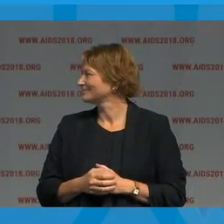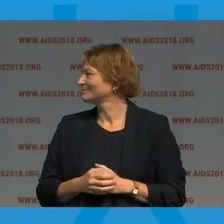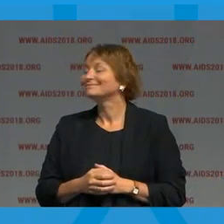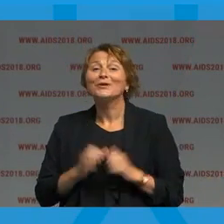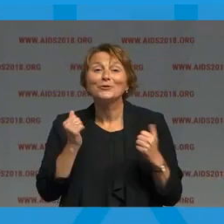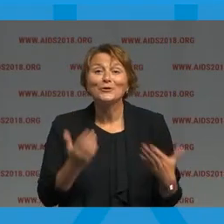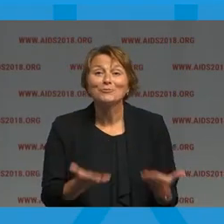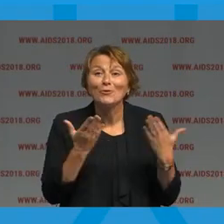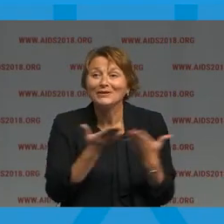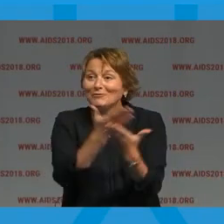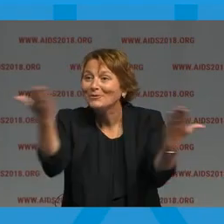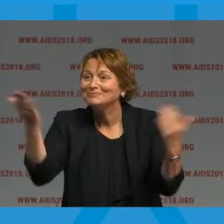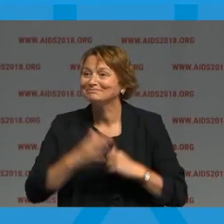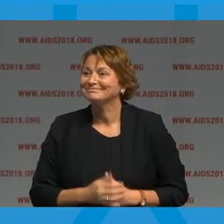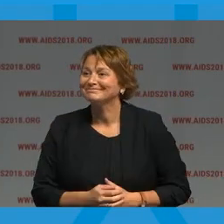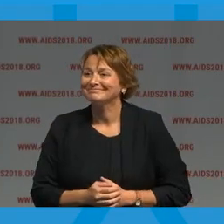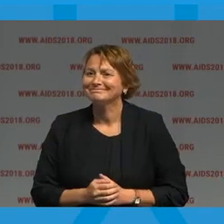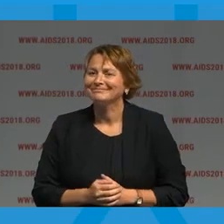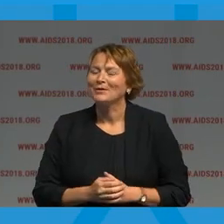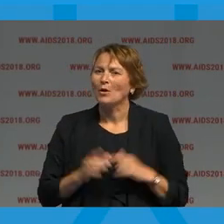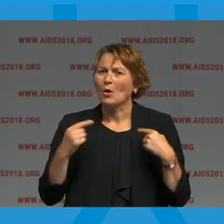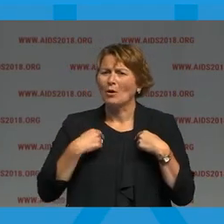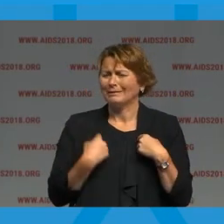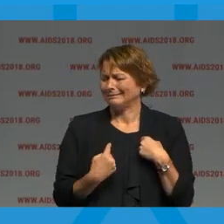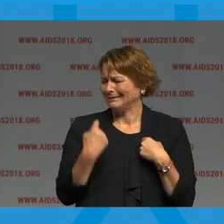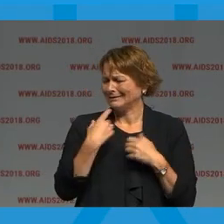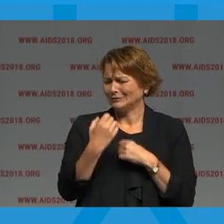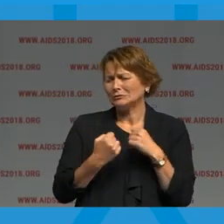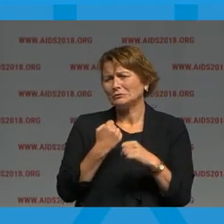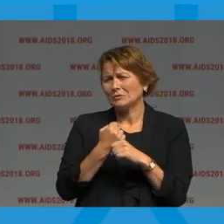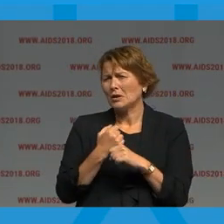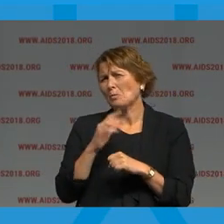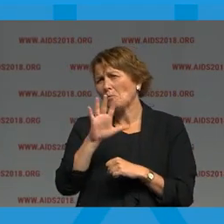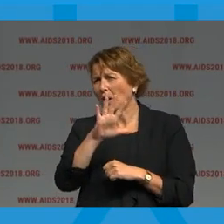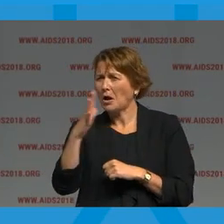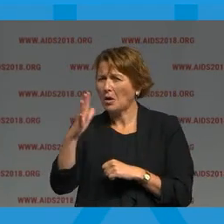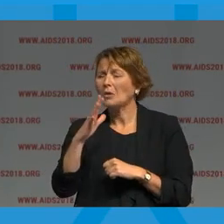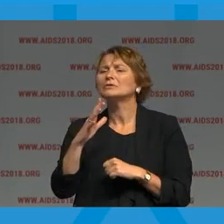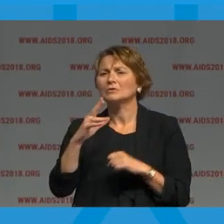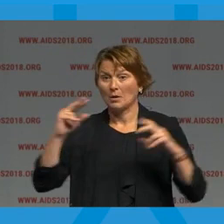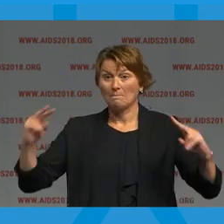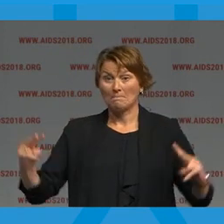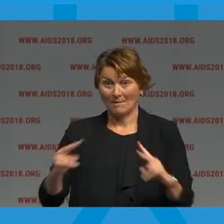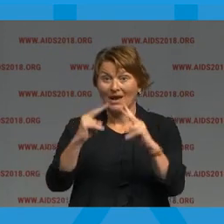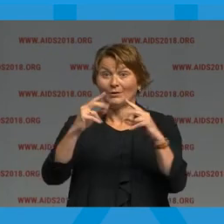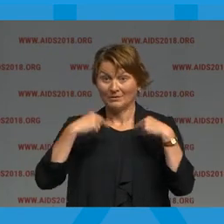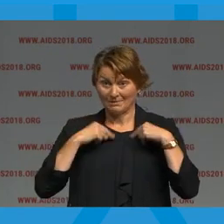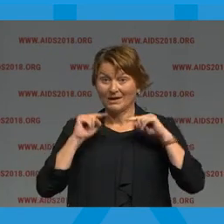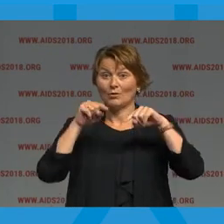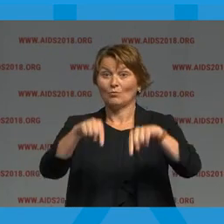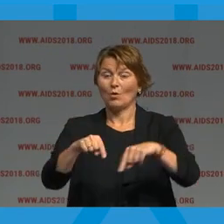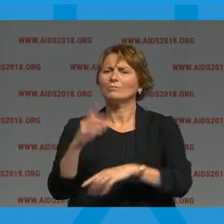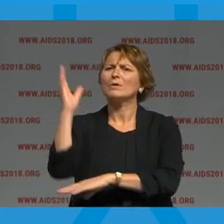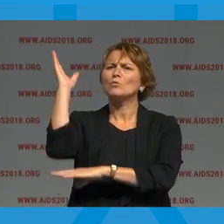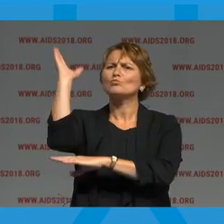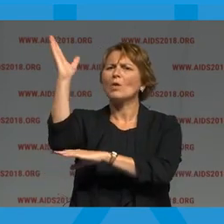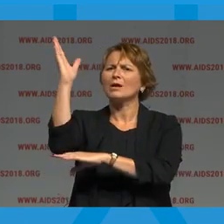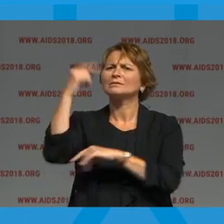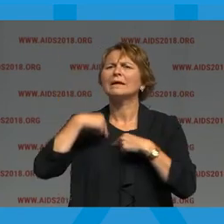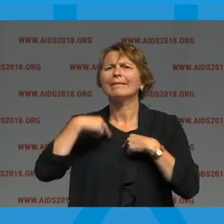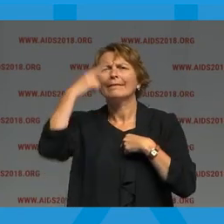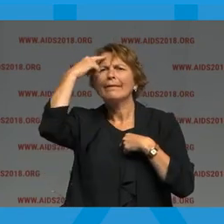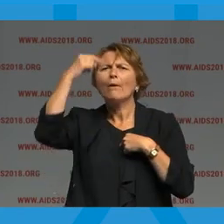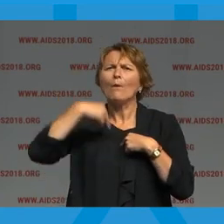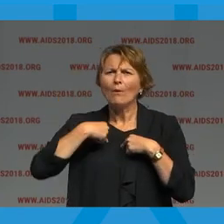Good morning, everybody. It was about a year ago in Paris that I presented a Positive Action